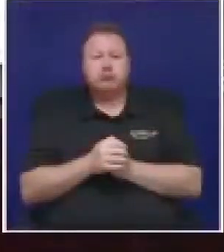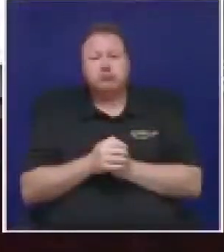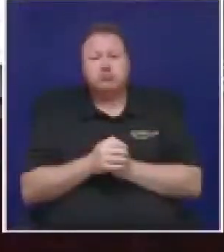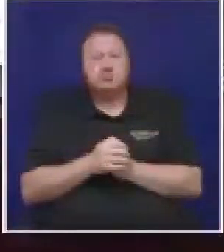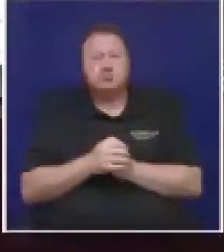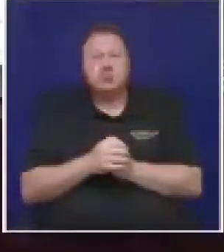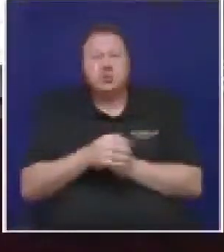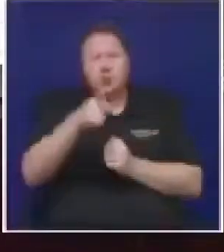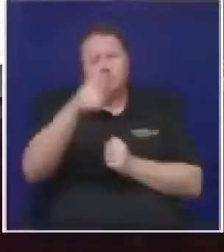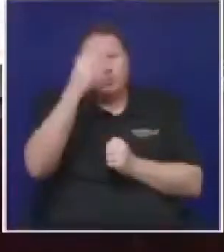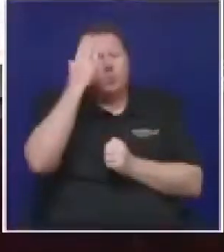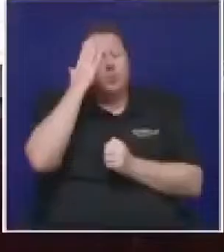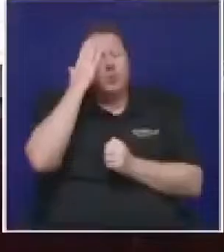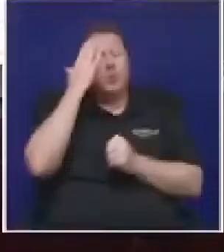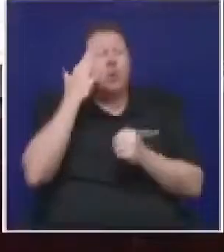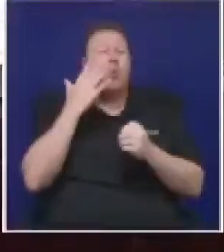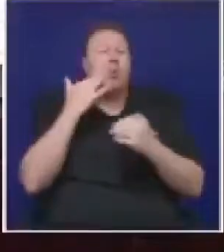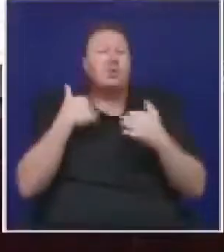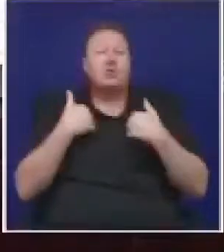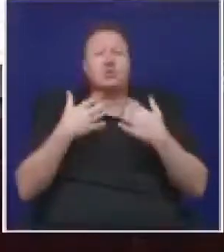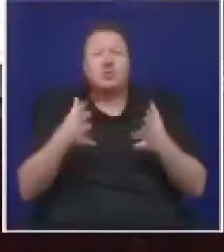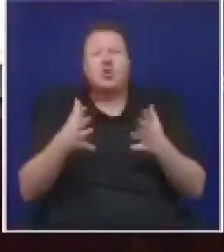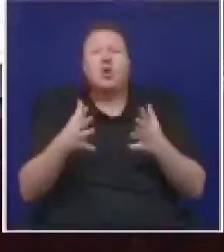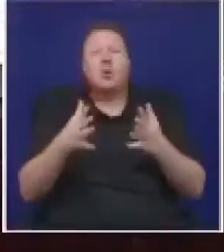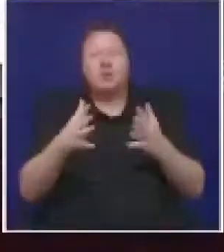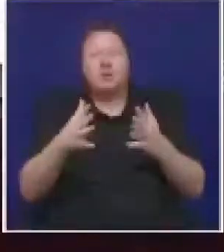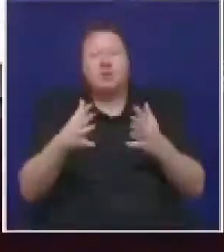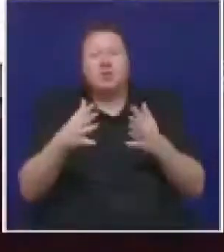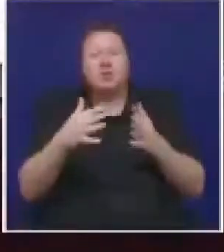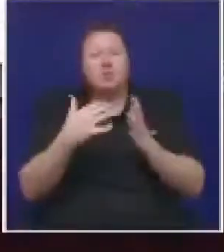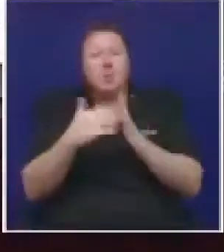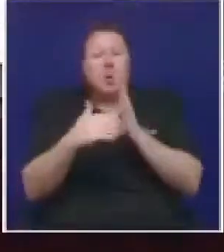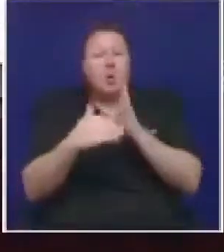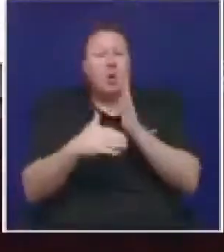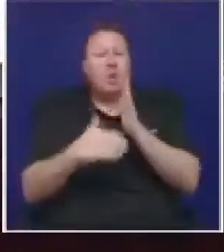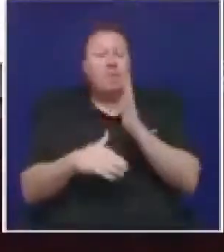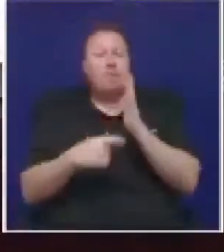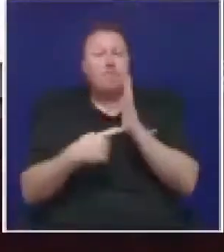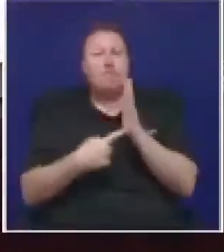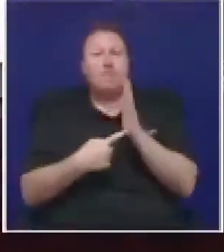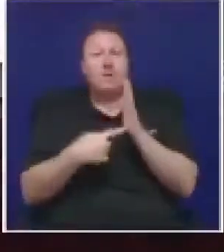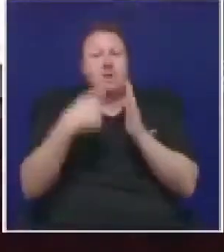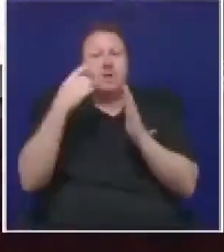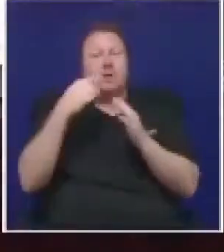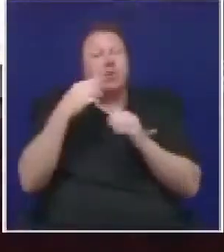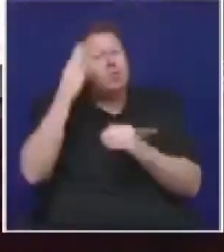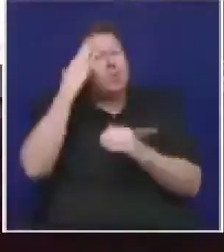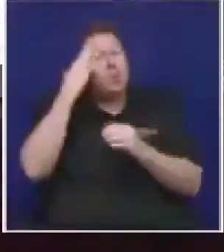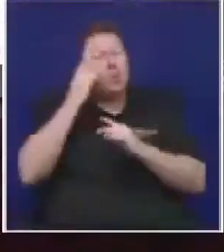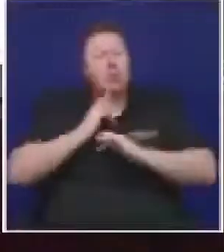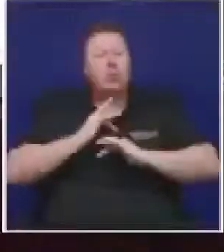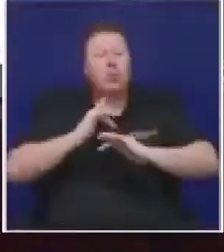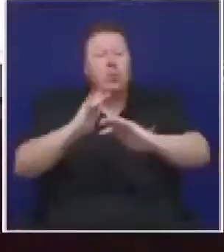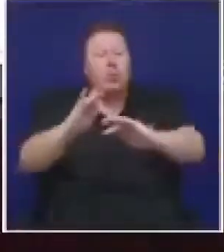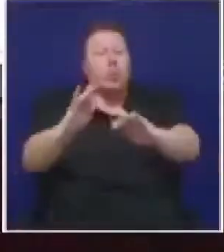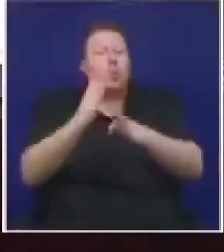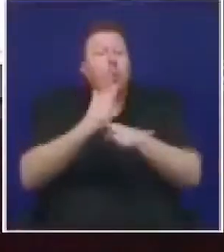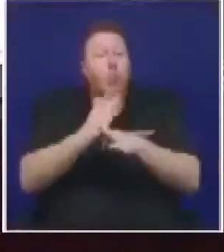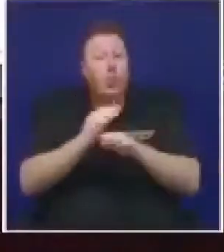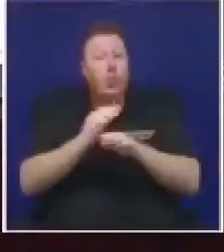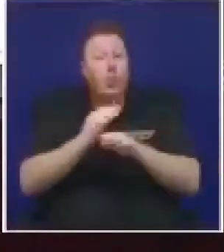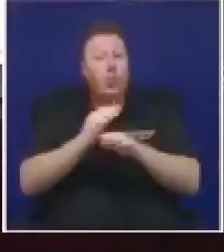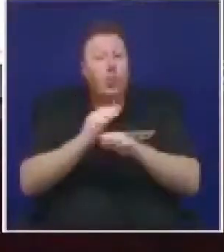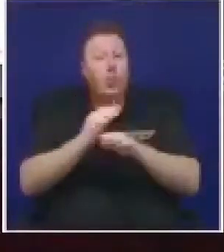You know, when we started with this program, obviously we thought it would be smooth sailing, but